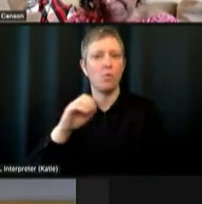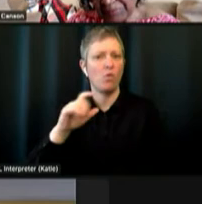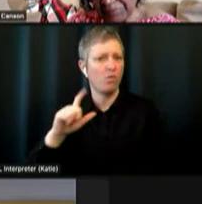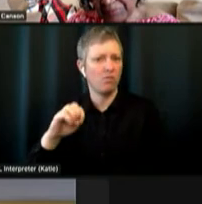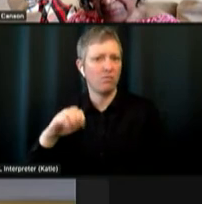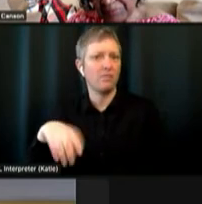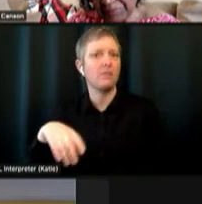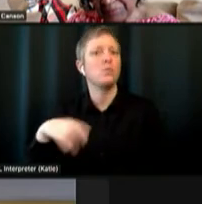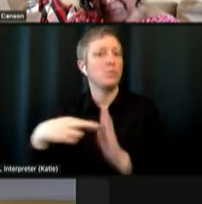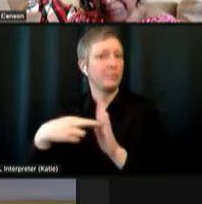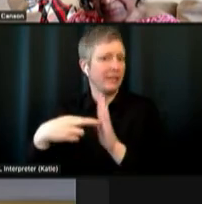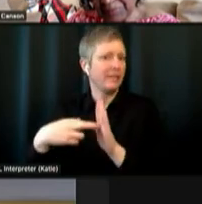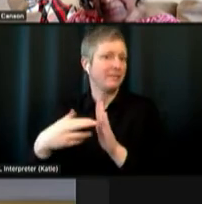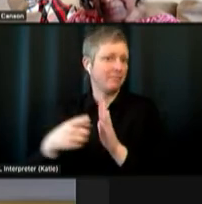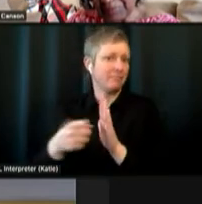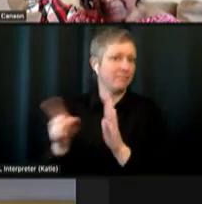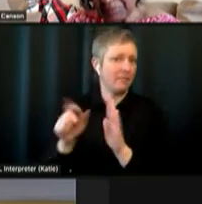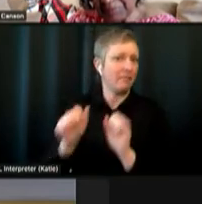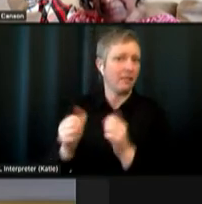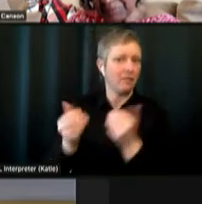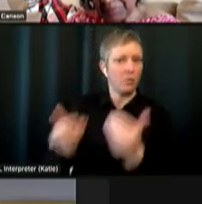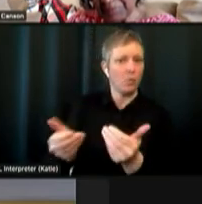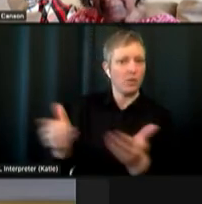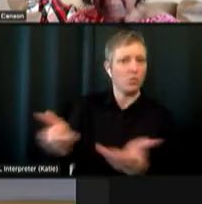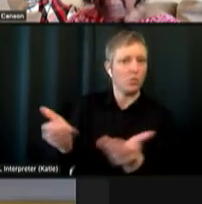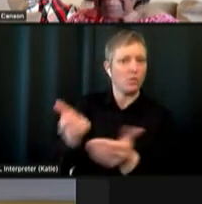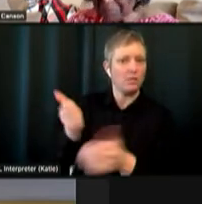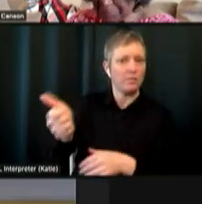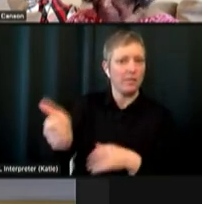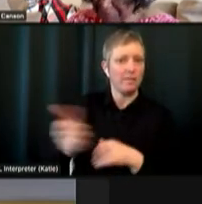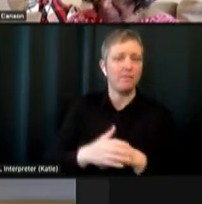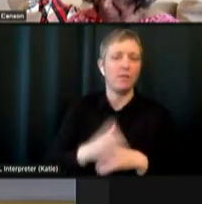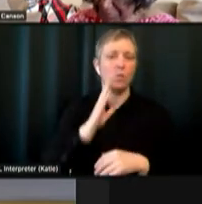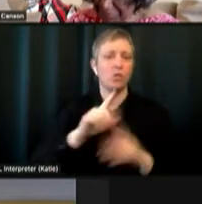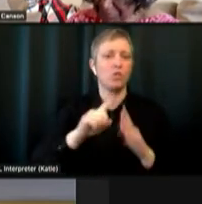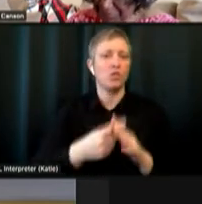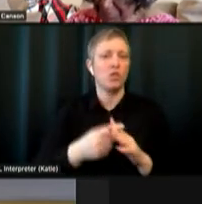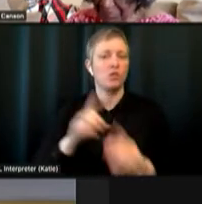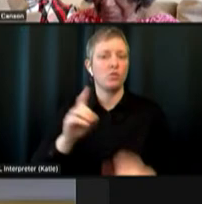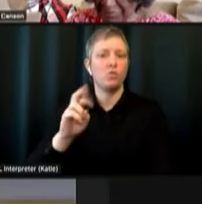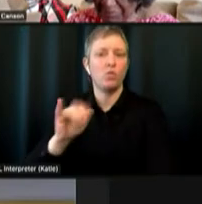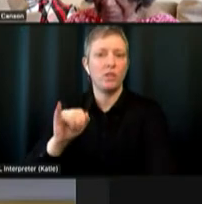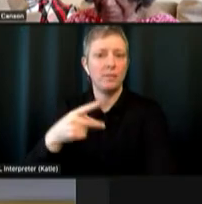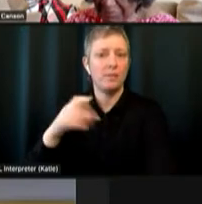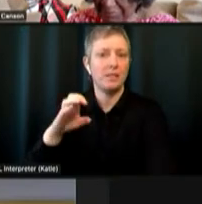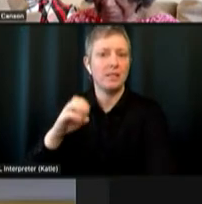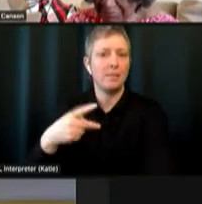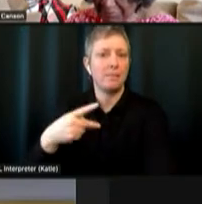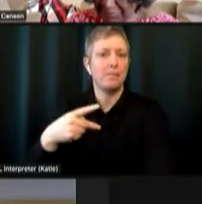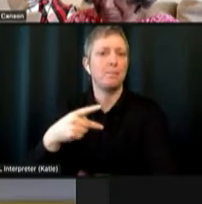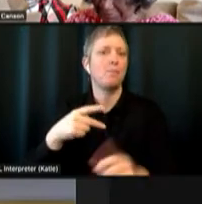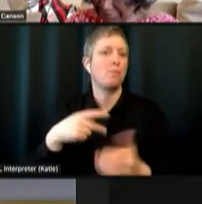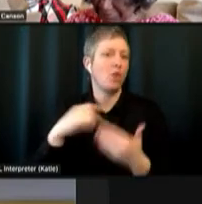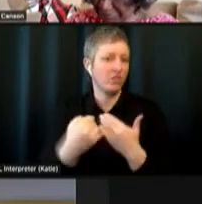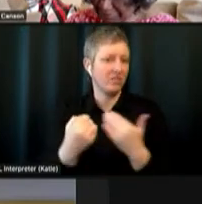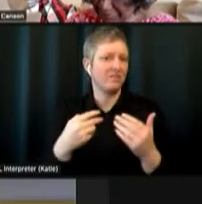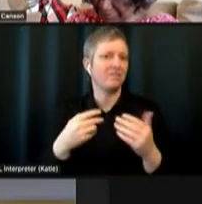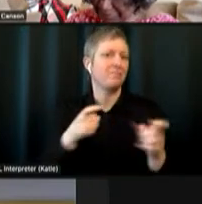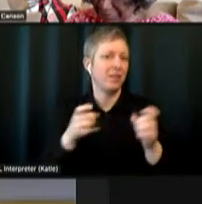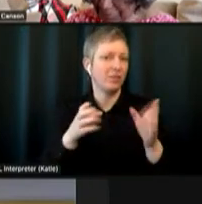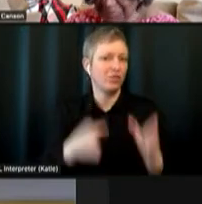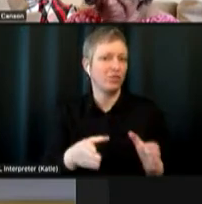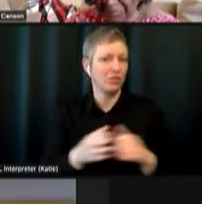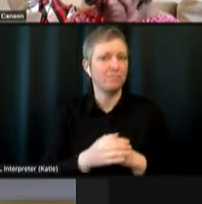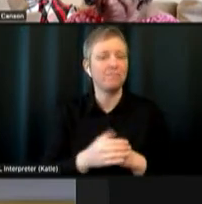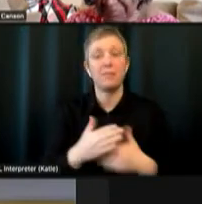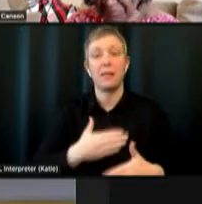representatives introduce themselves. I will start. I'm Dori Grubinski, PCCEP project manager. Glad to be here